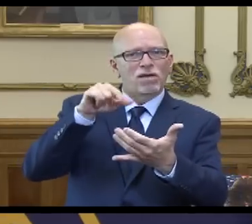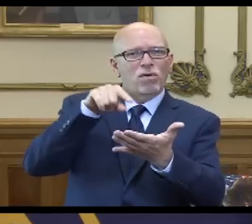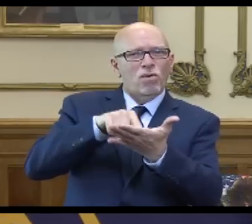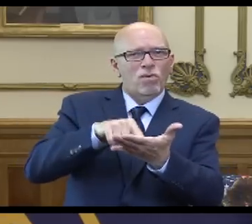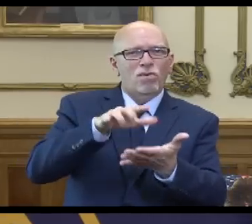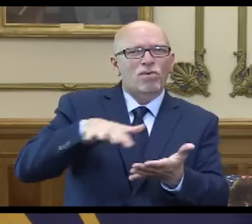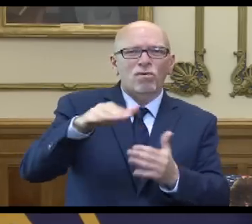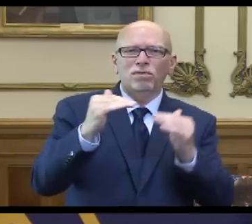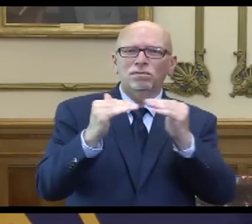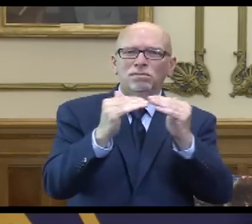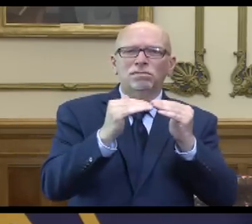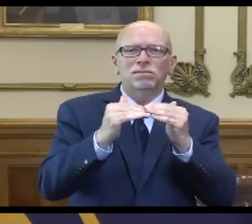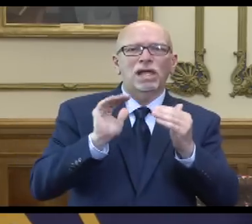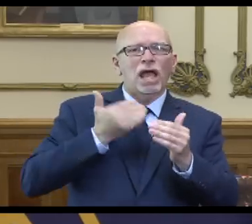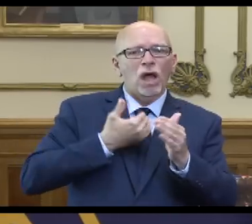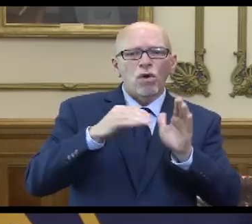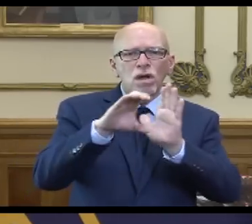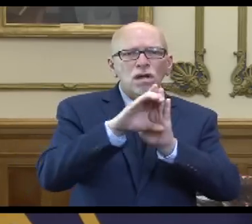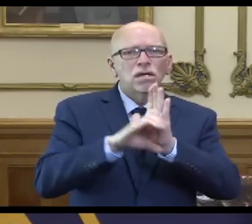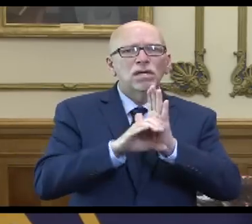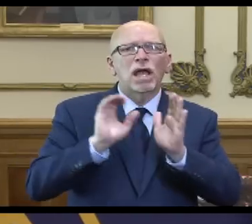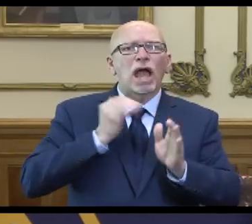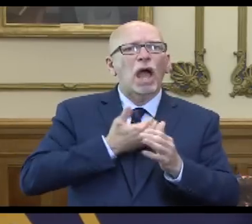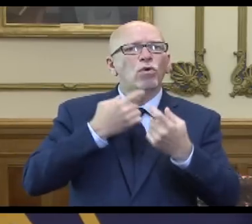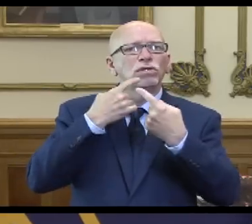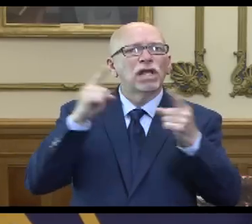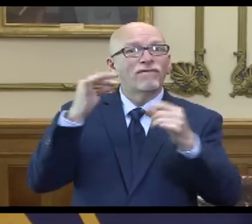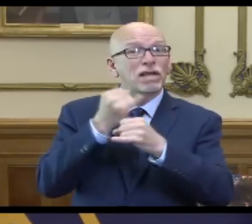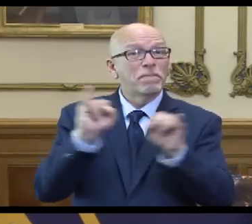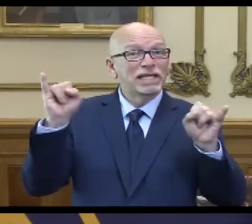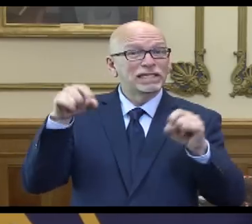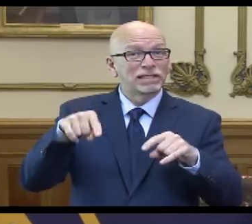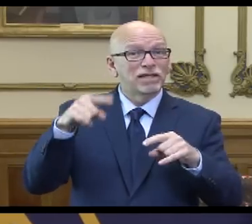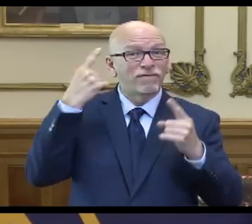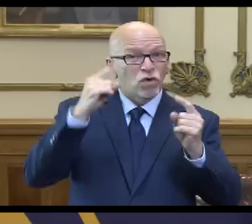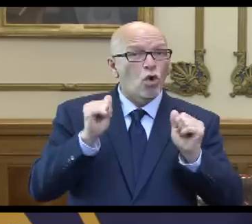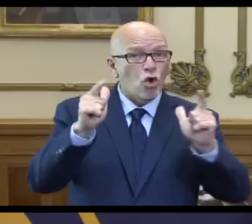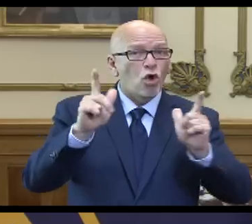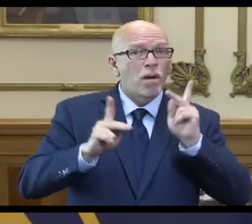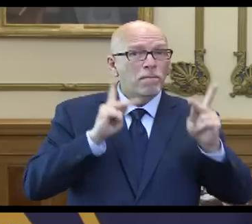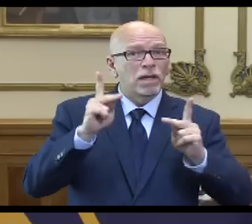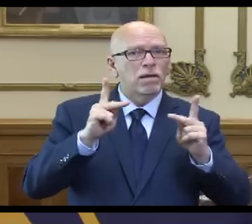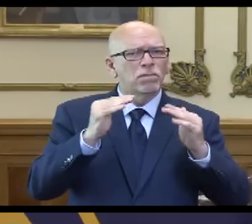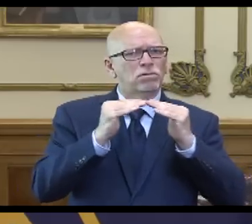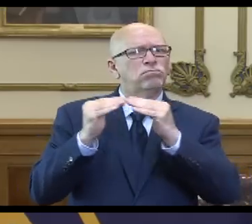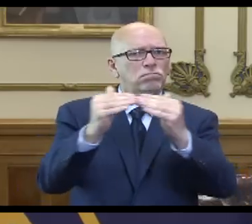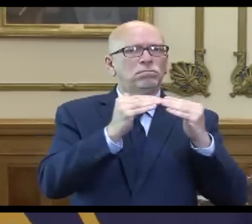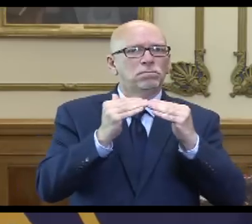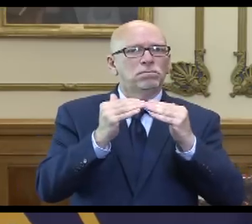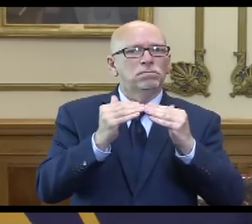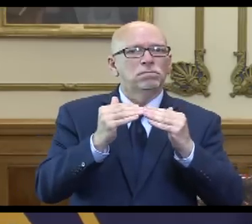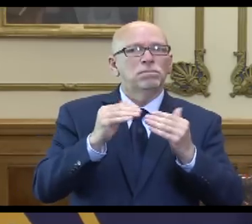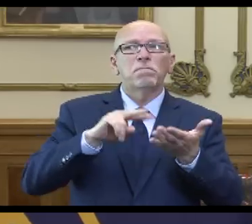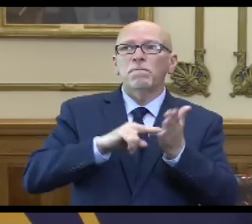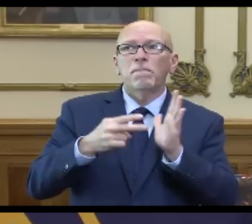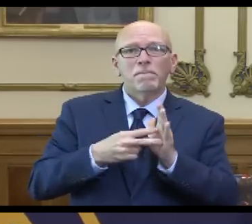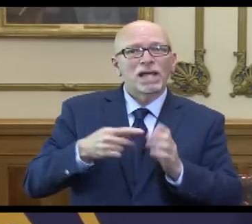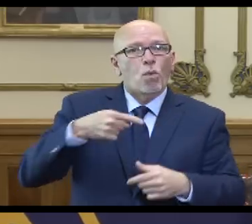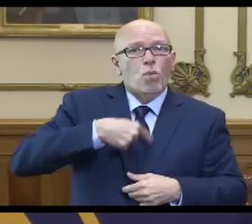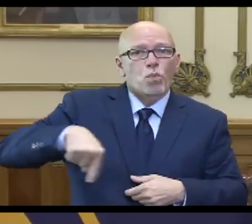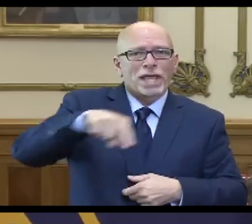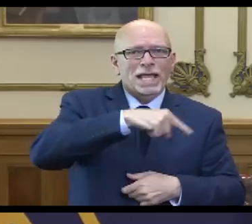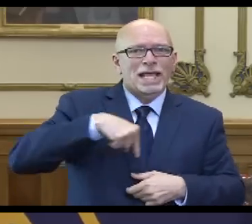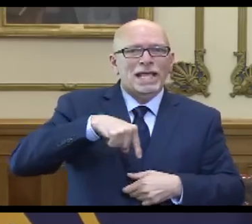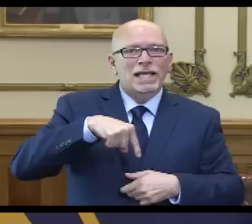our Constitution and our Declaration of Independence for all. And it required us, and